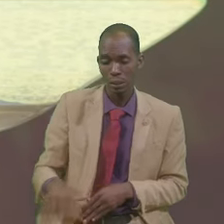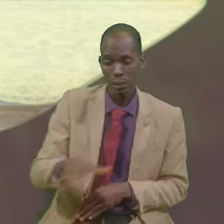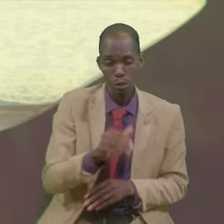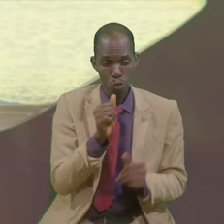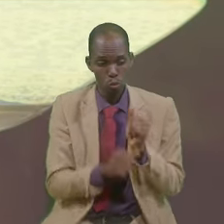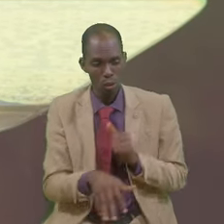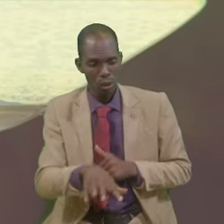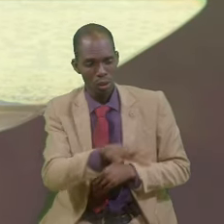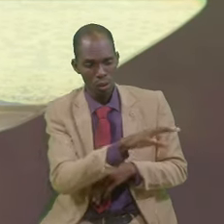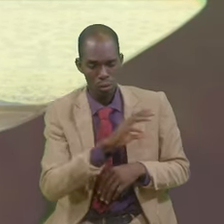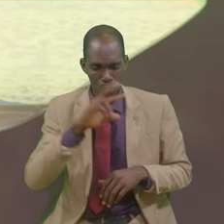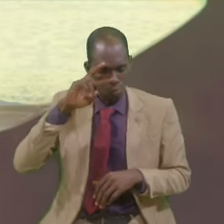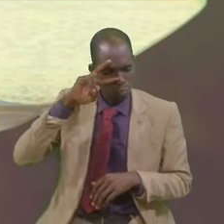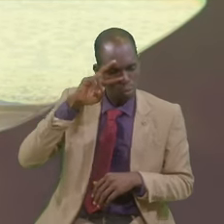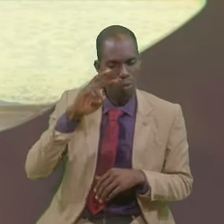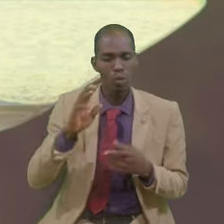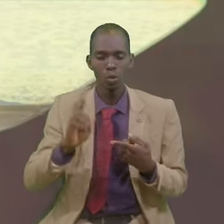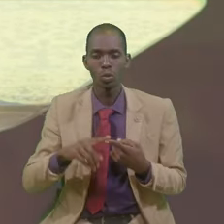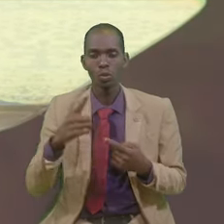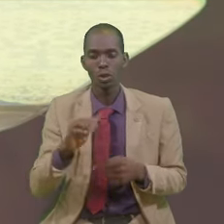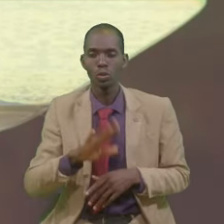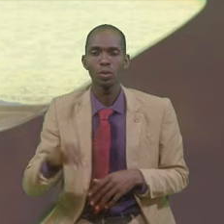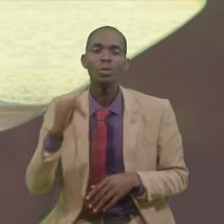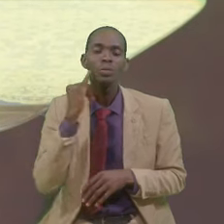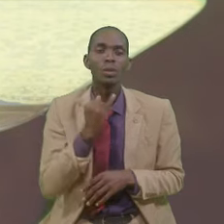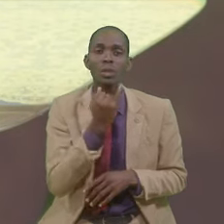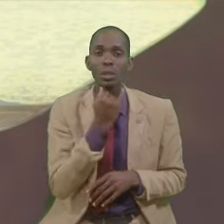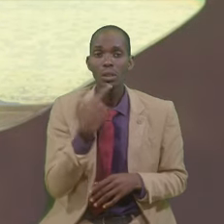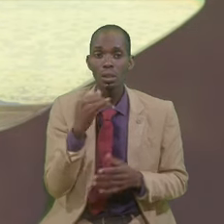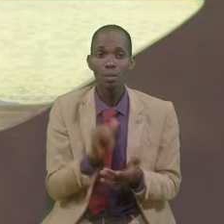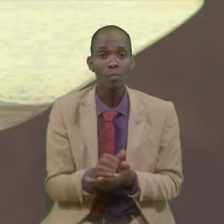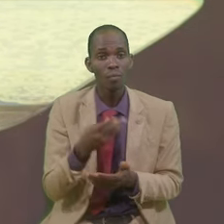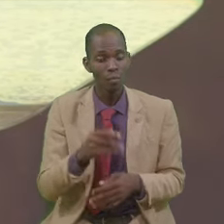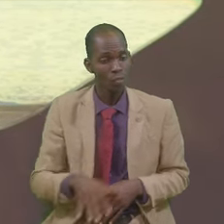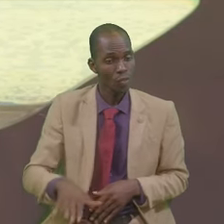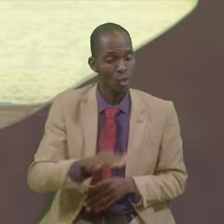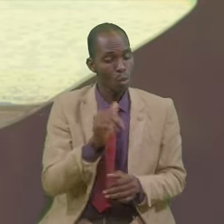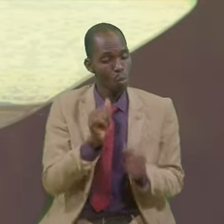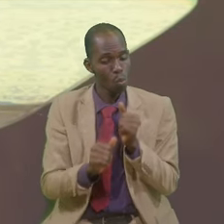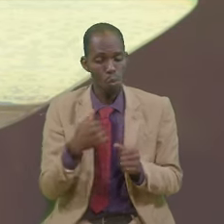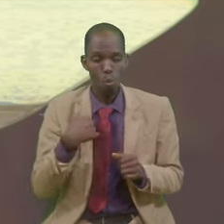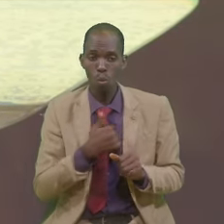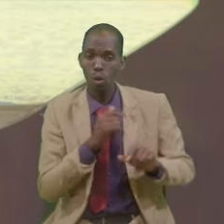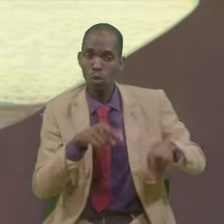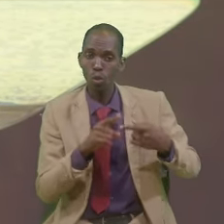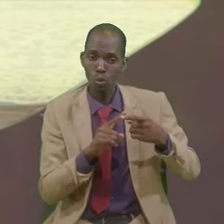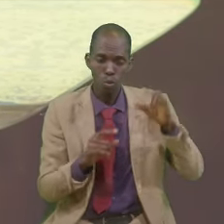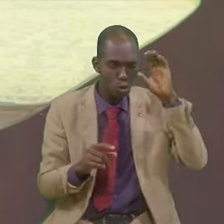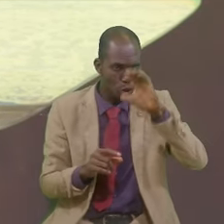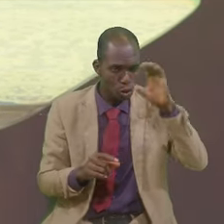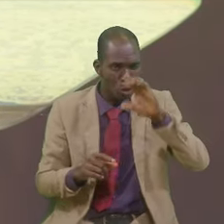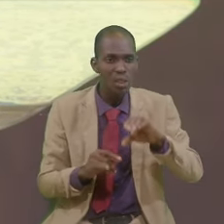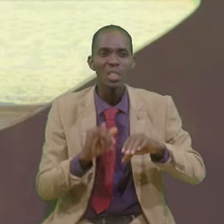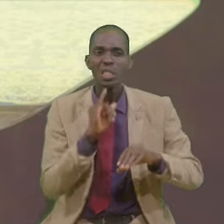searched unto the children of Israel, saying, the land through which we have gone to search it is a land